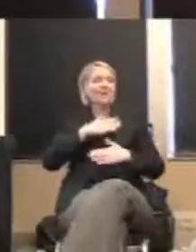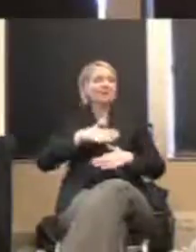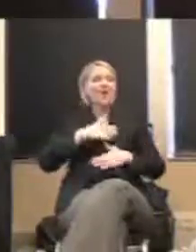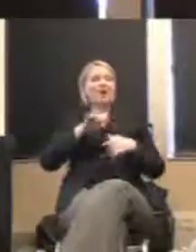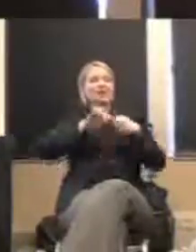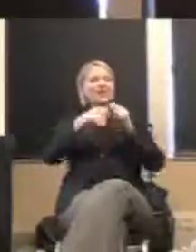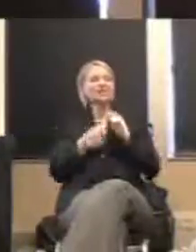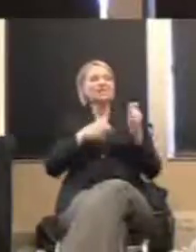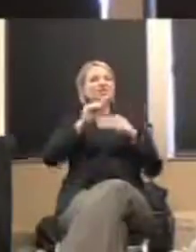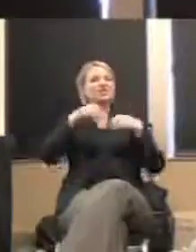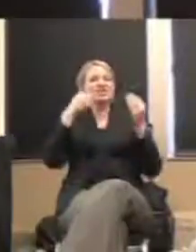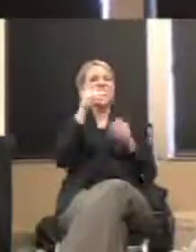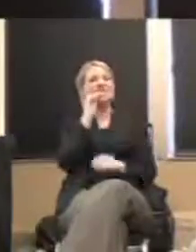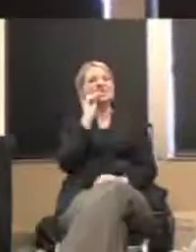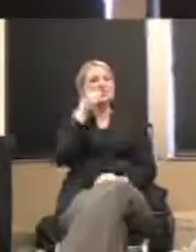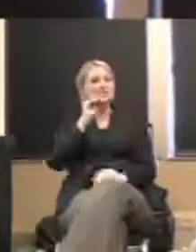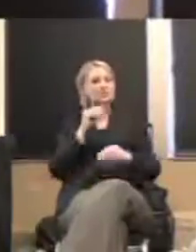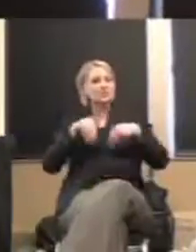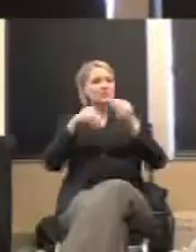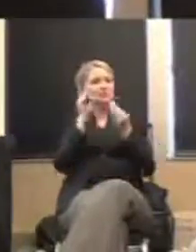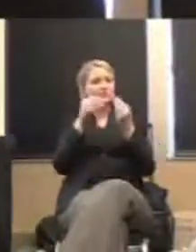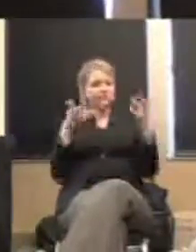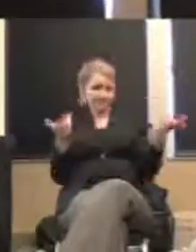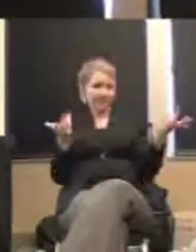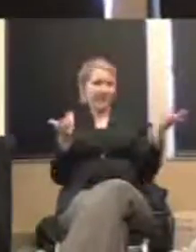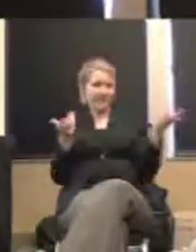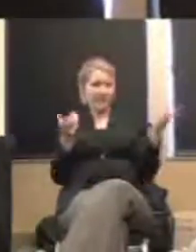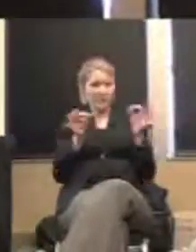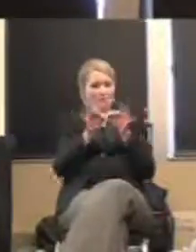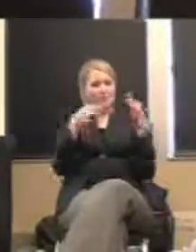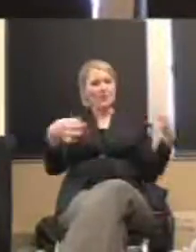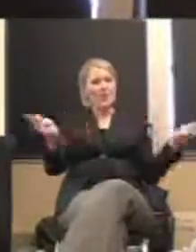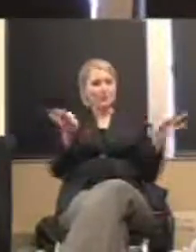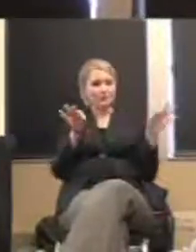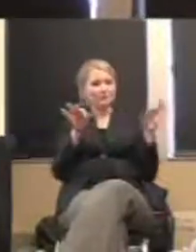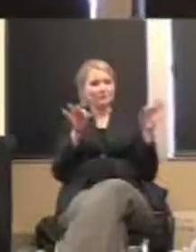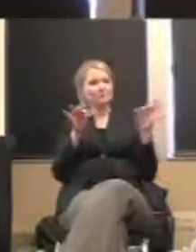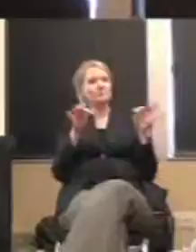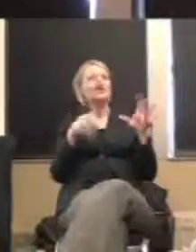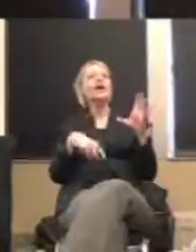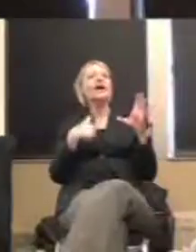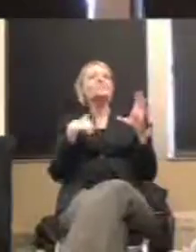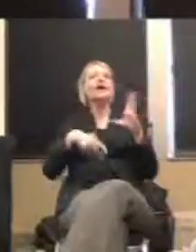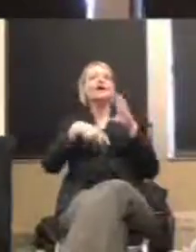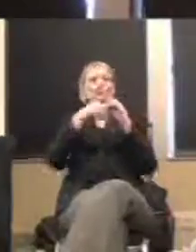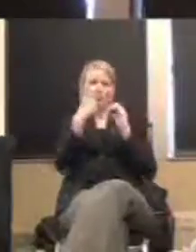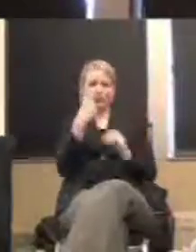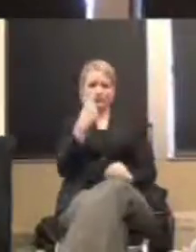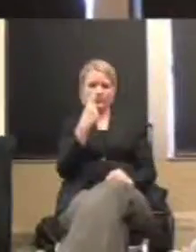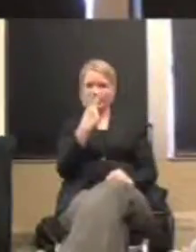pulling Chewing the lamination off of them. So have extra copies. and put